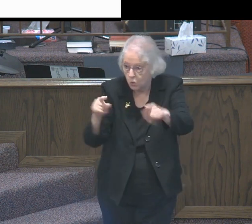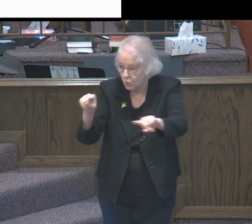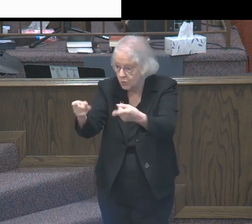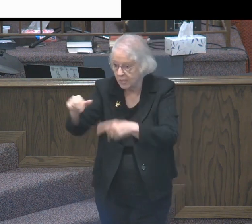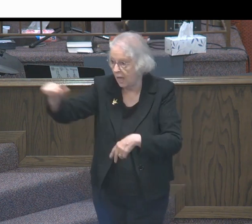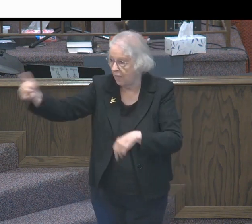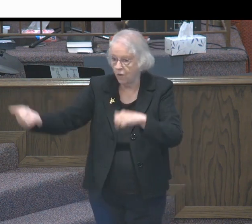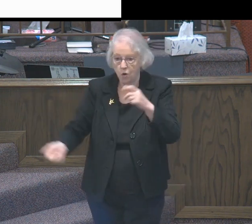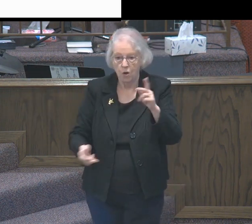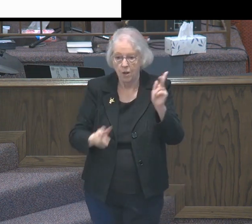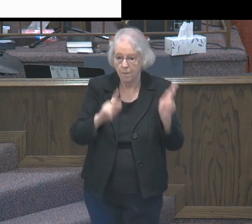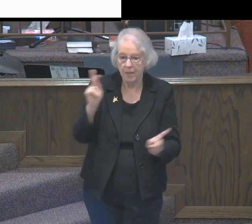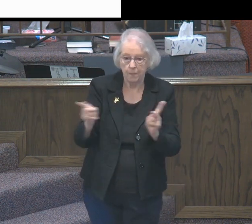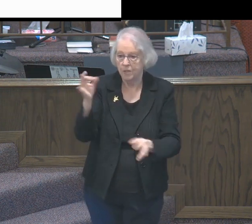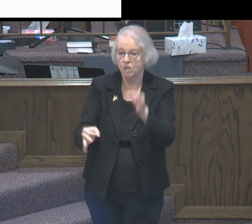this,